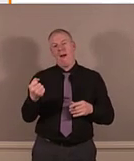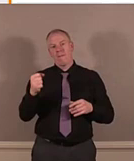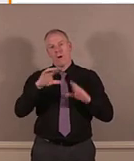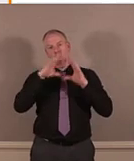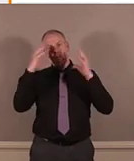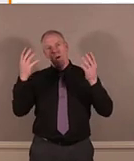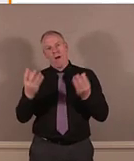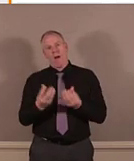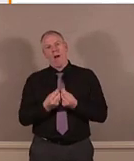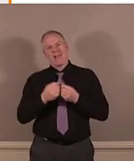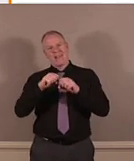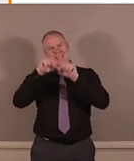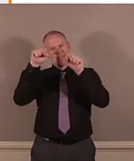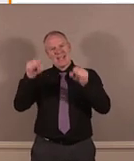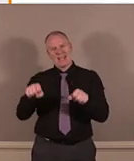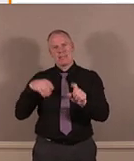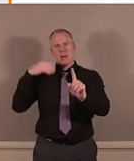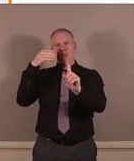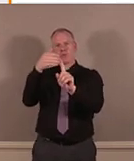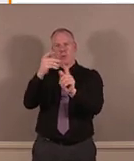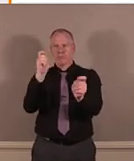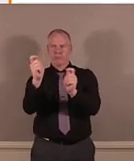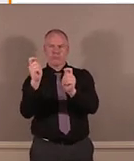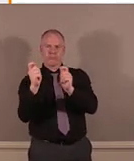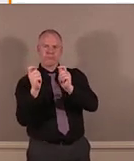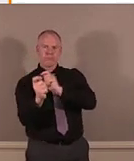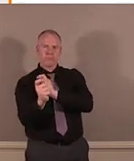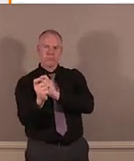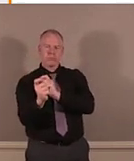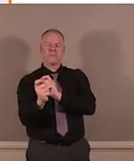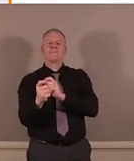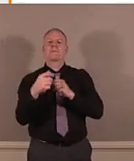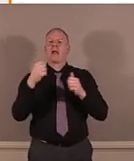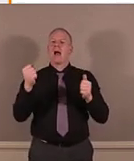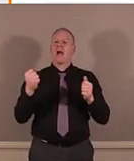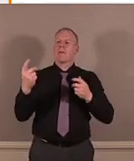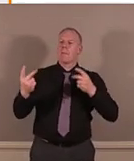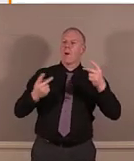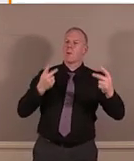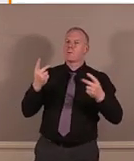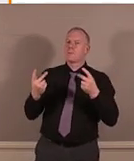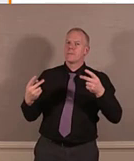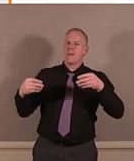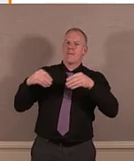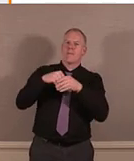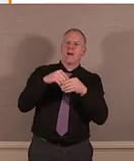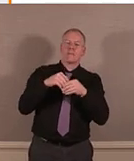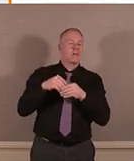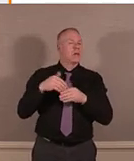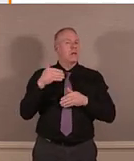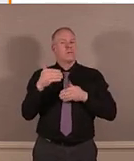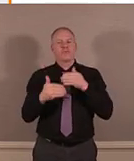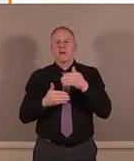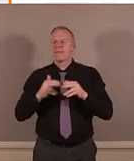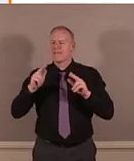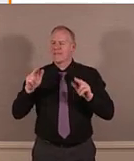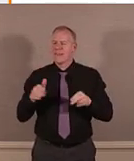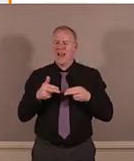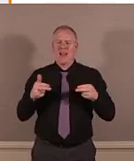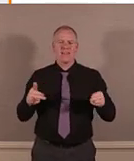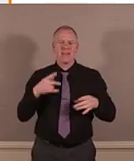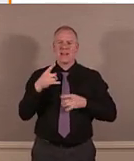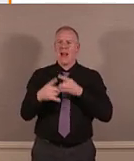whole systems approach and having partnerships together. This process could not have